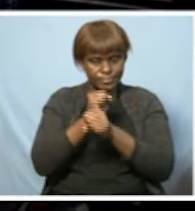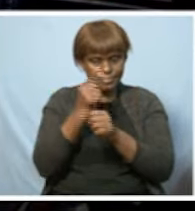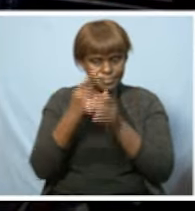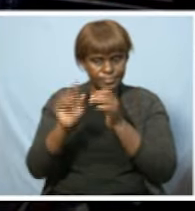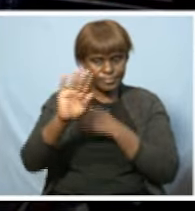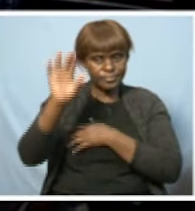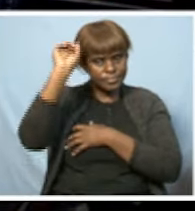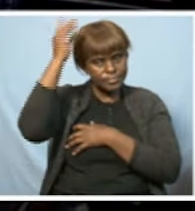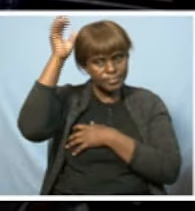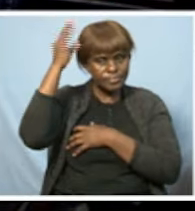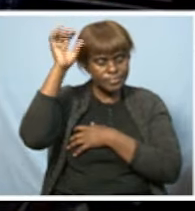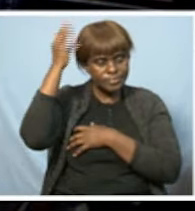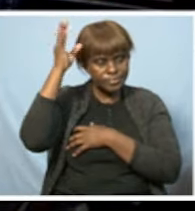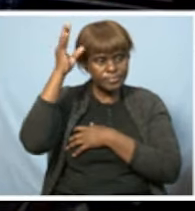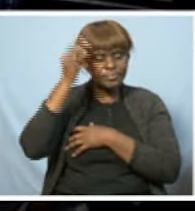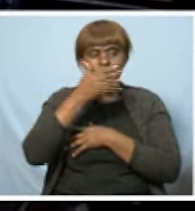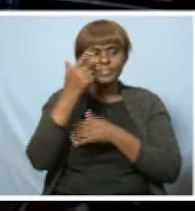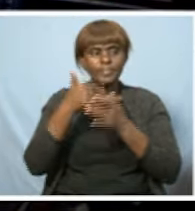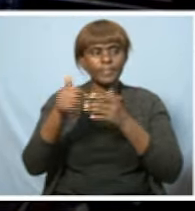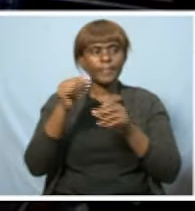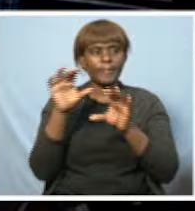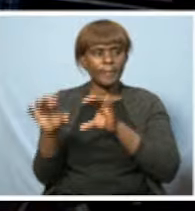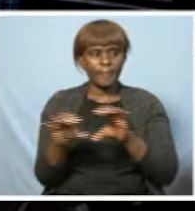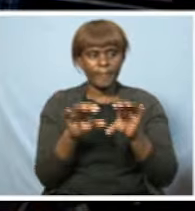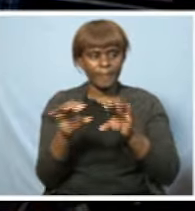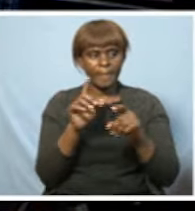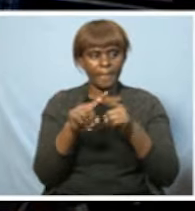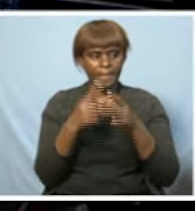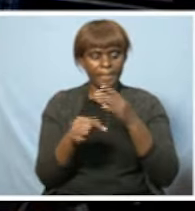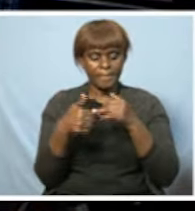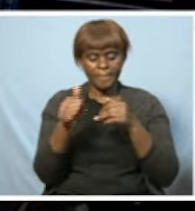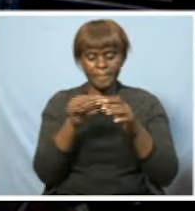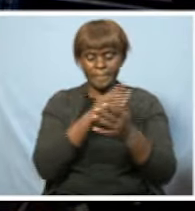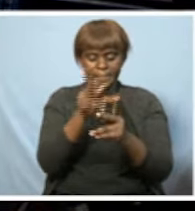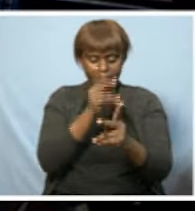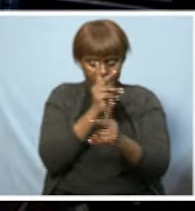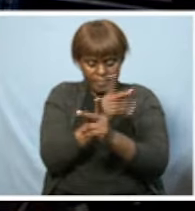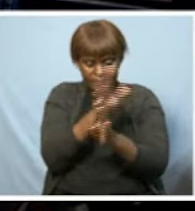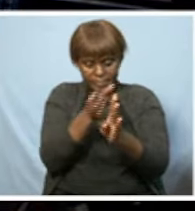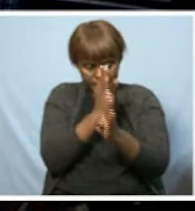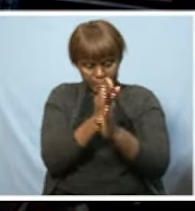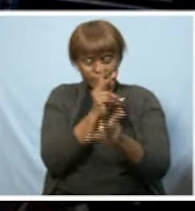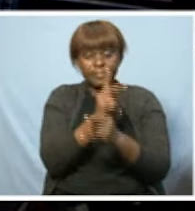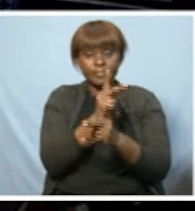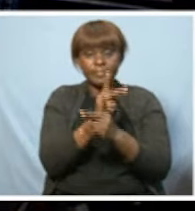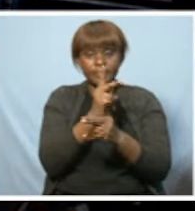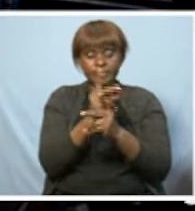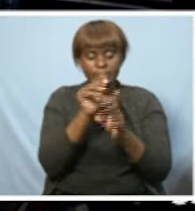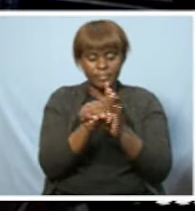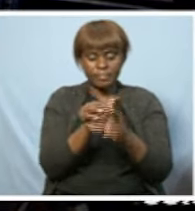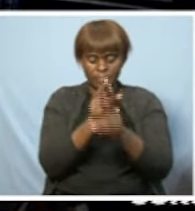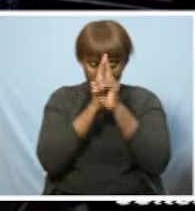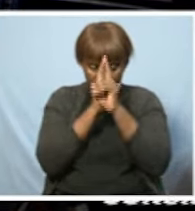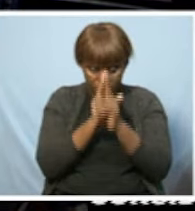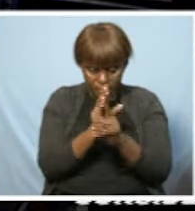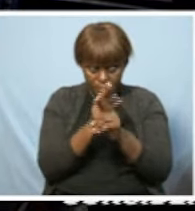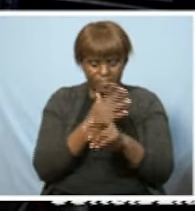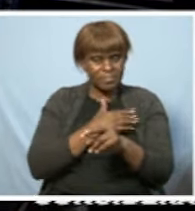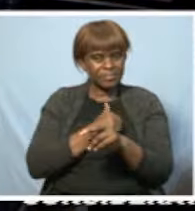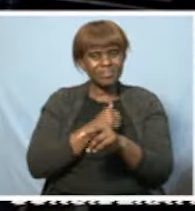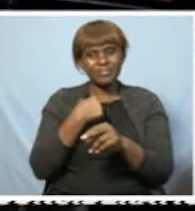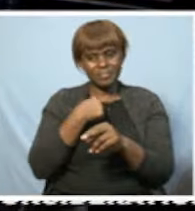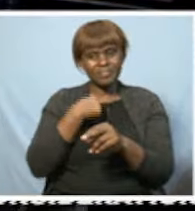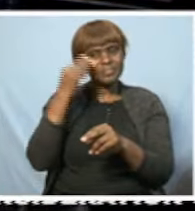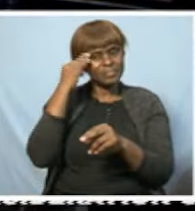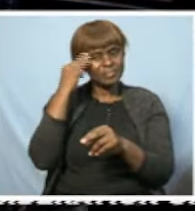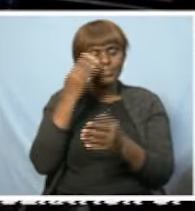ambulance is supposed to do. But it's supposed to be stationed in the respective constituency. I can give you a very good